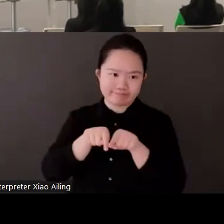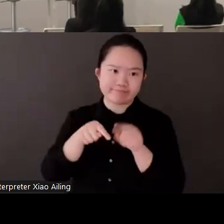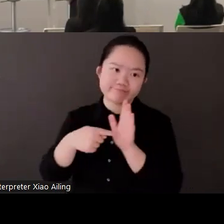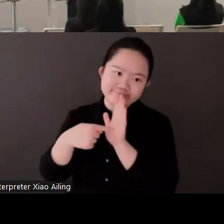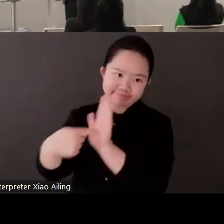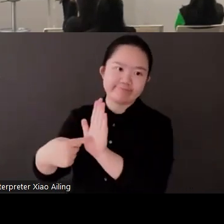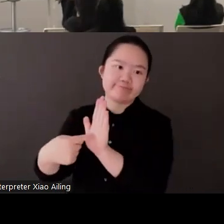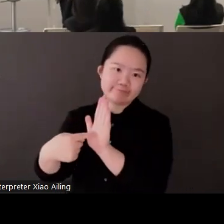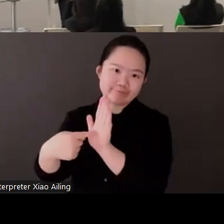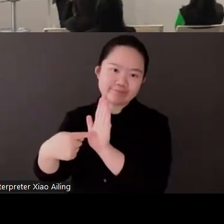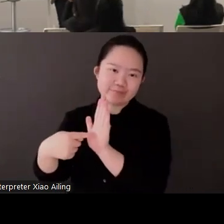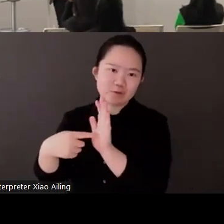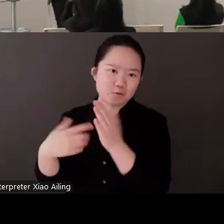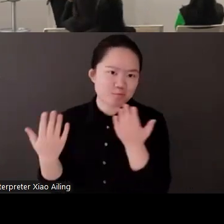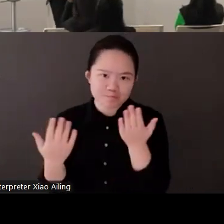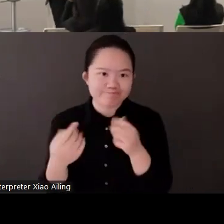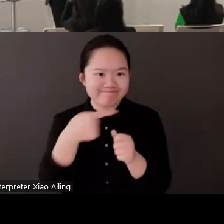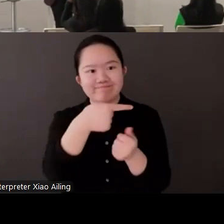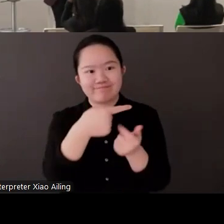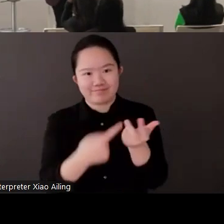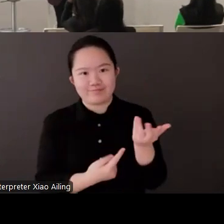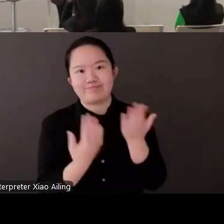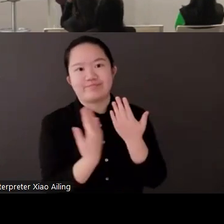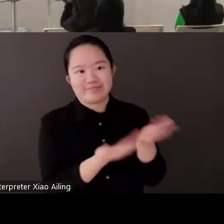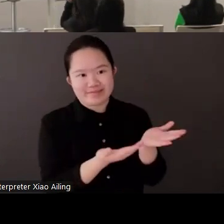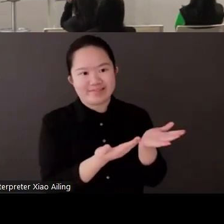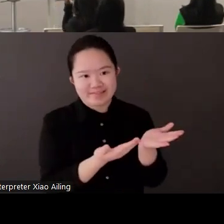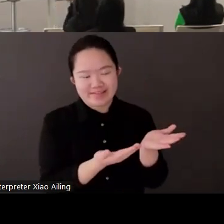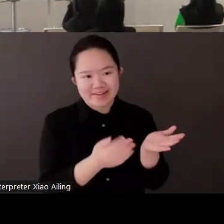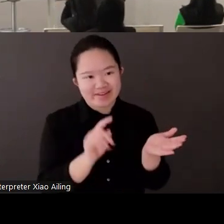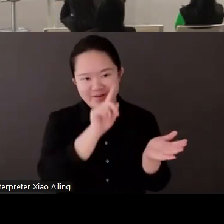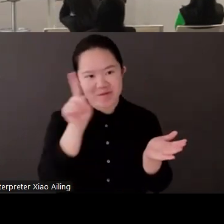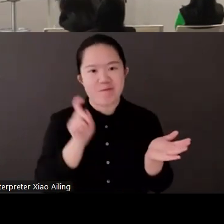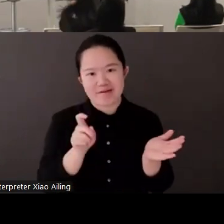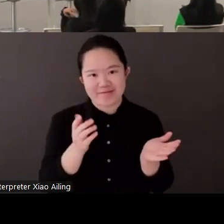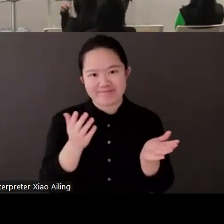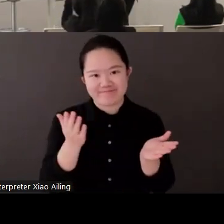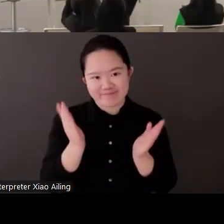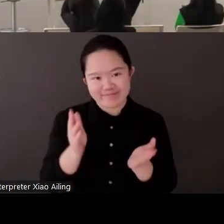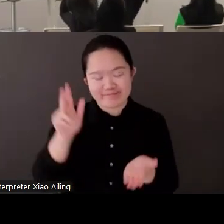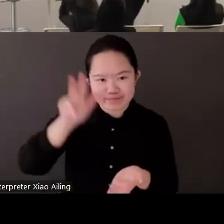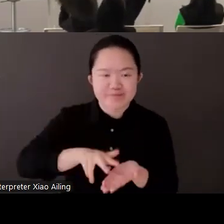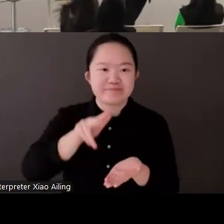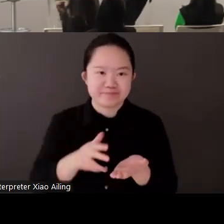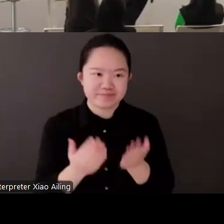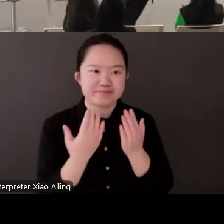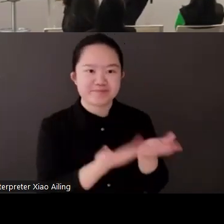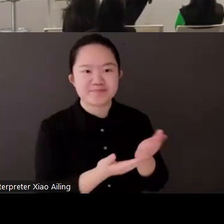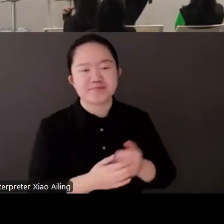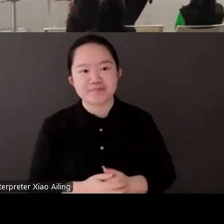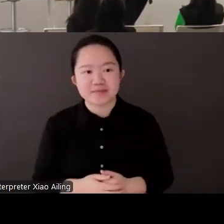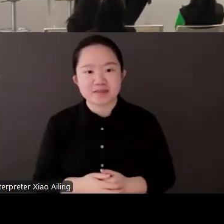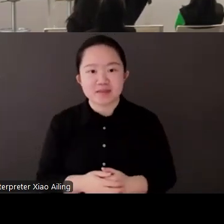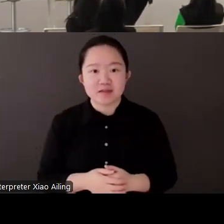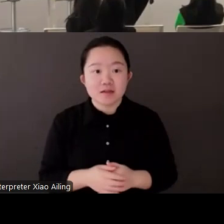recruitment advertisements starting to require the certifications. So if you're a member, you get a discount, but you